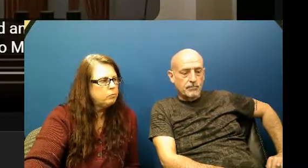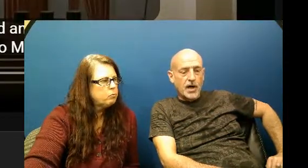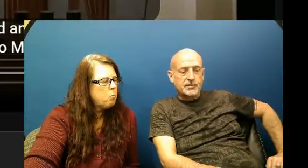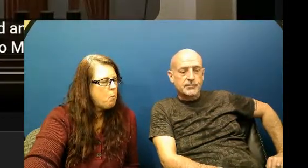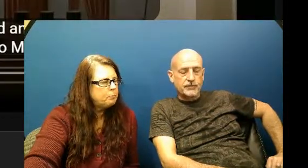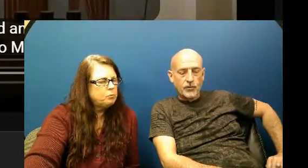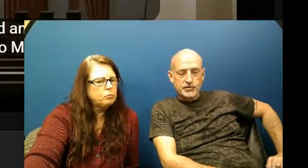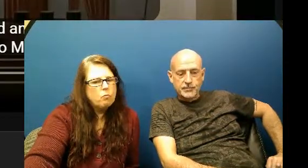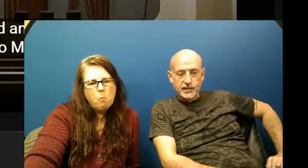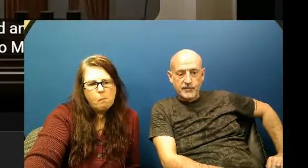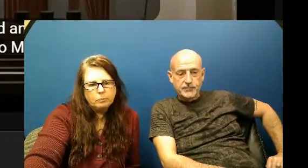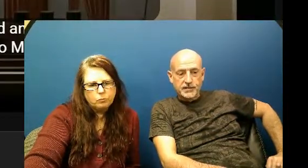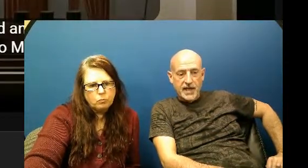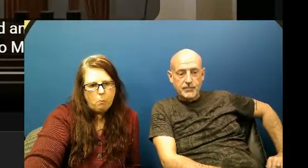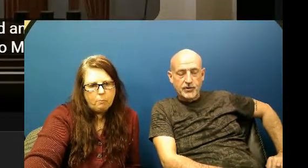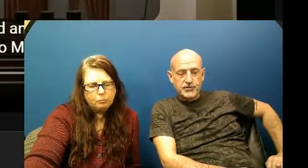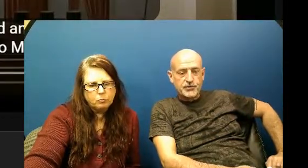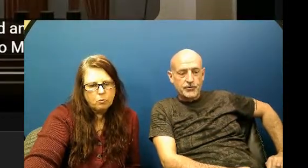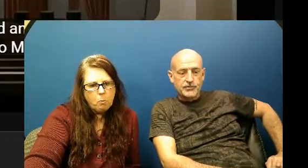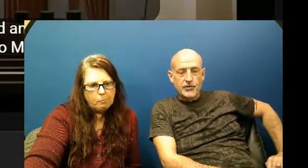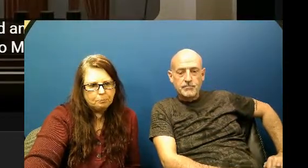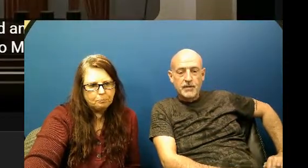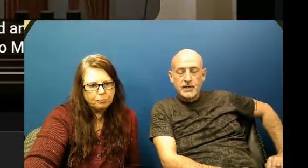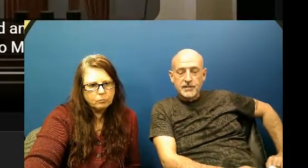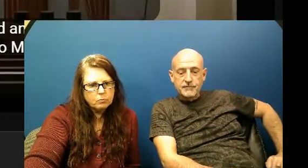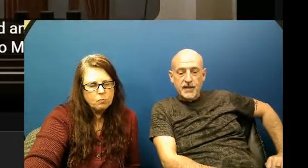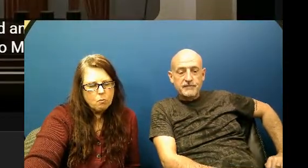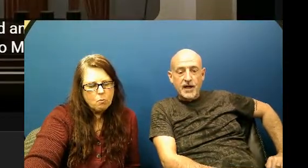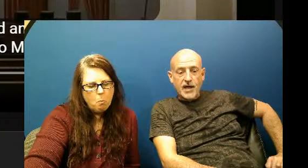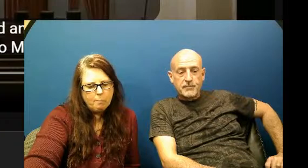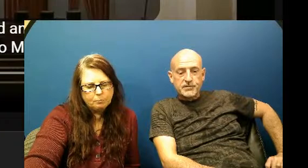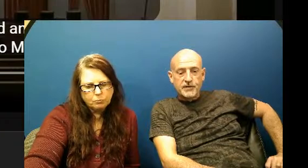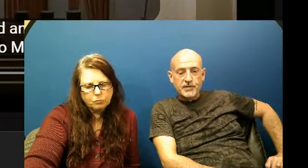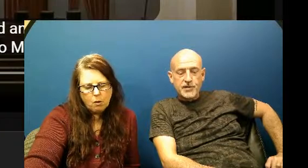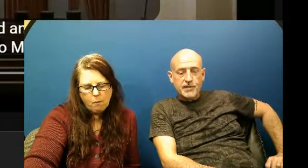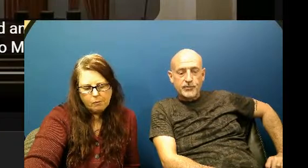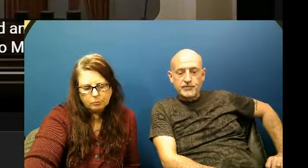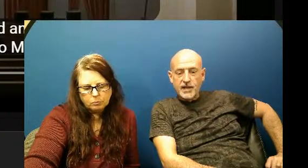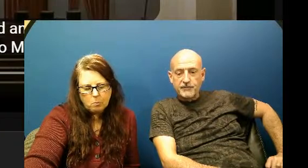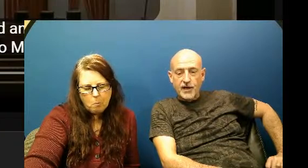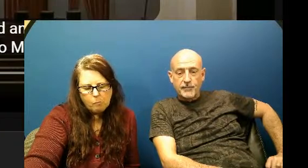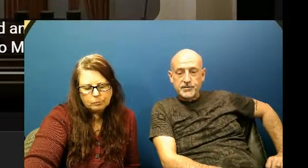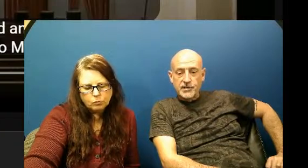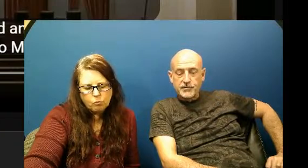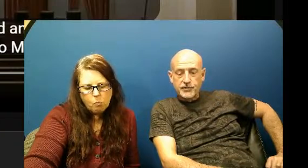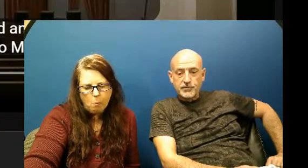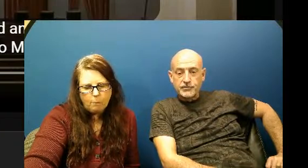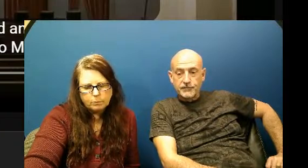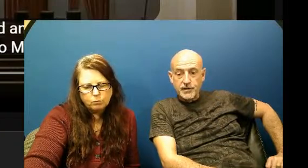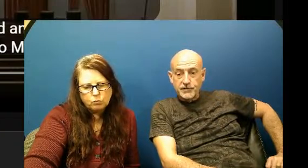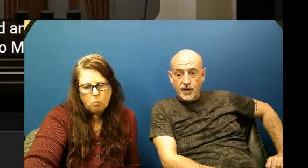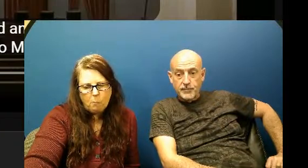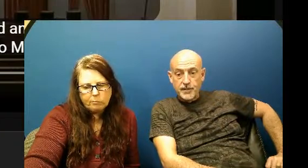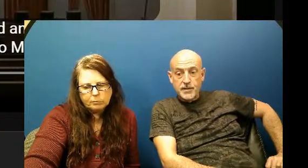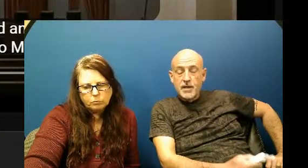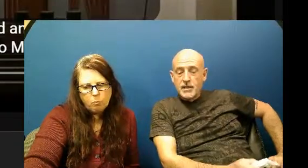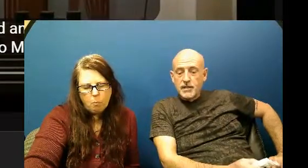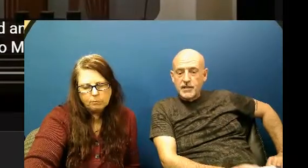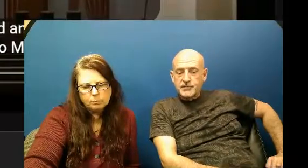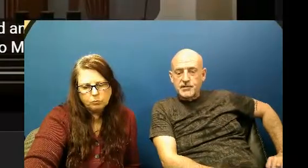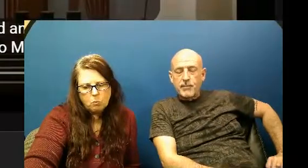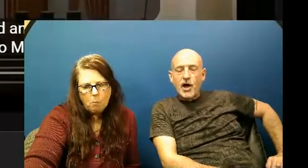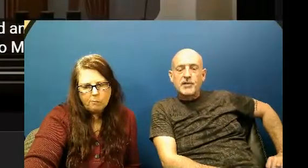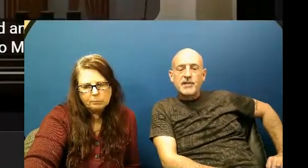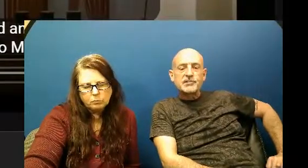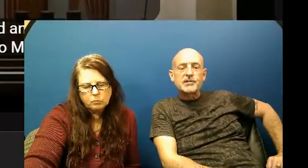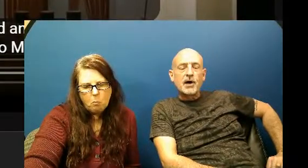world, impossible to force them to give up the data, because you don't know that they've got copies of it. You can't prove they have copies of it. There's no definitive copy.